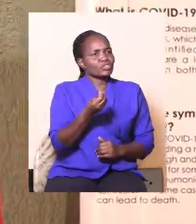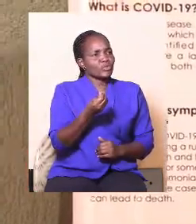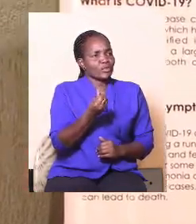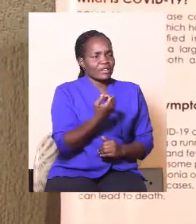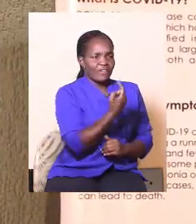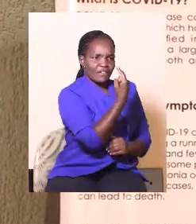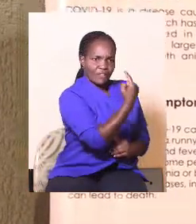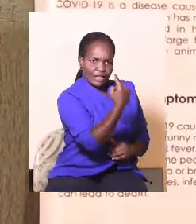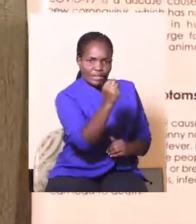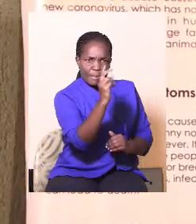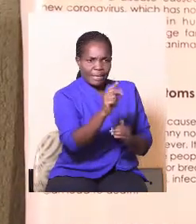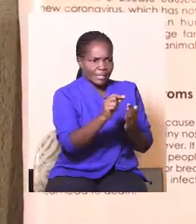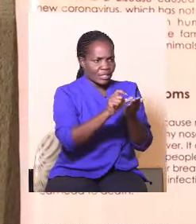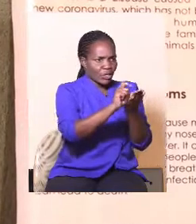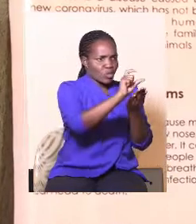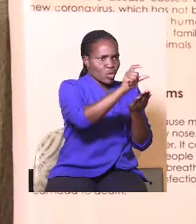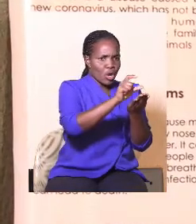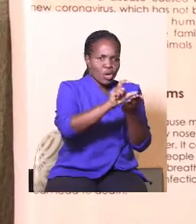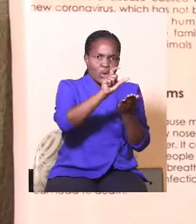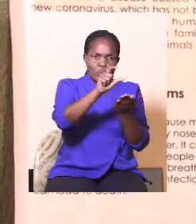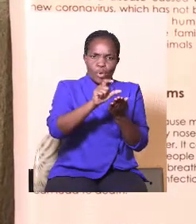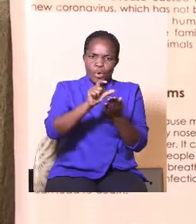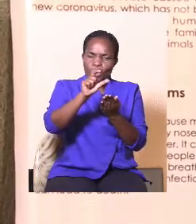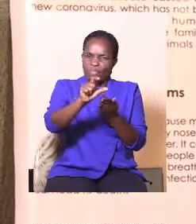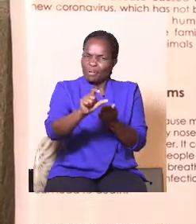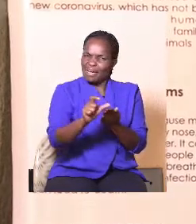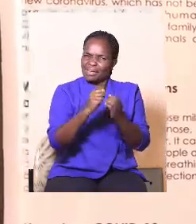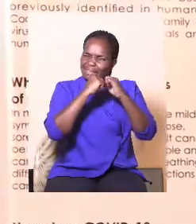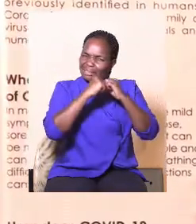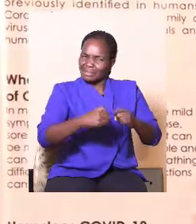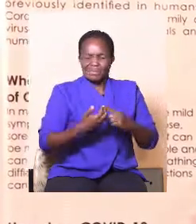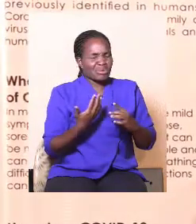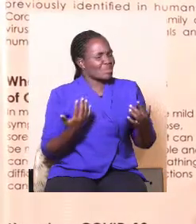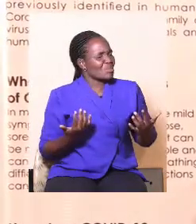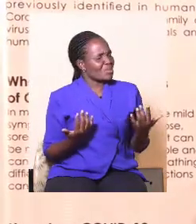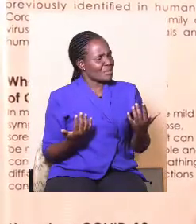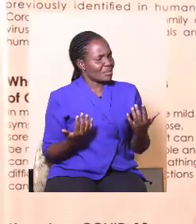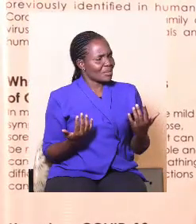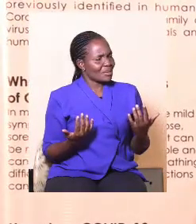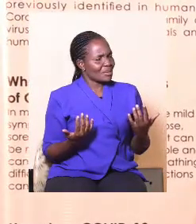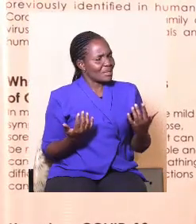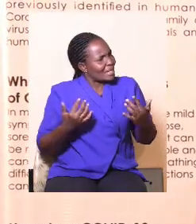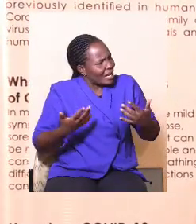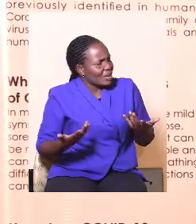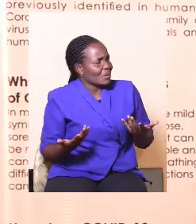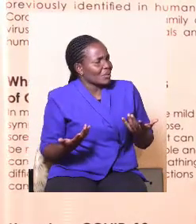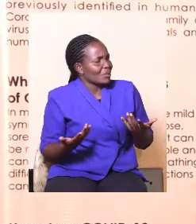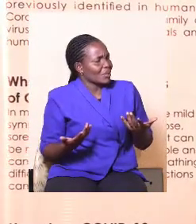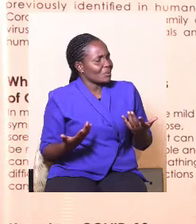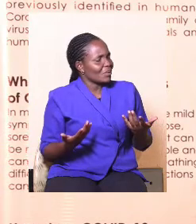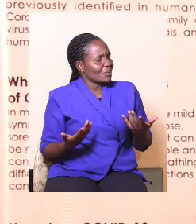per person that people are going to get. How was that determined?